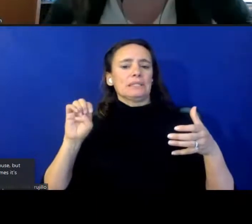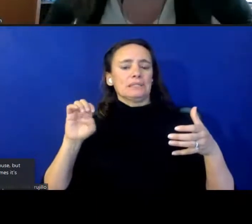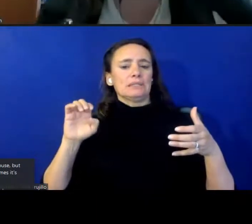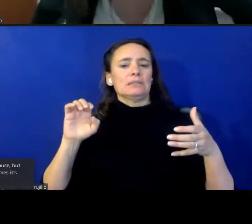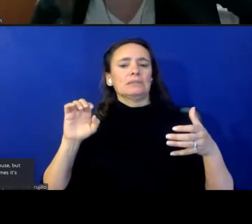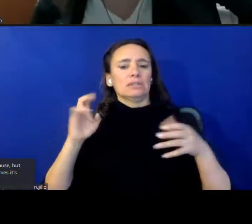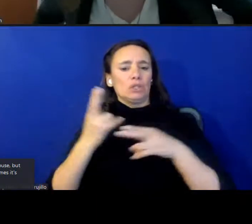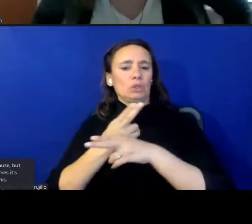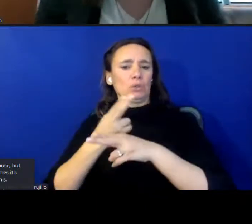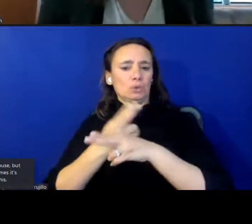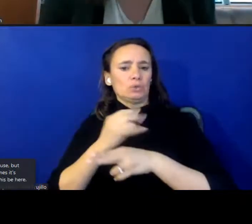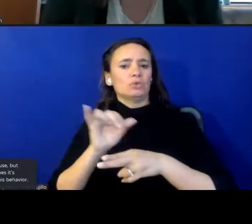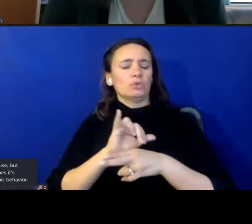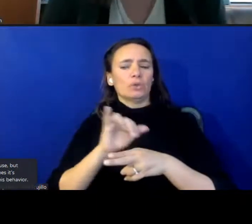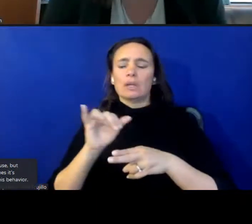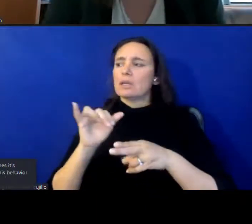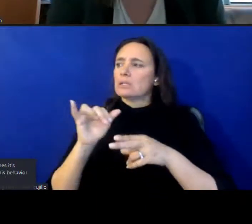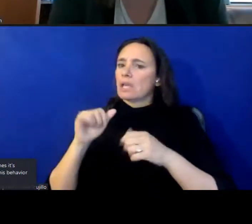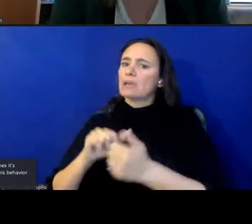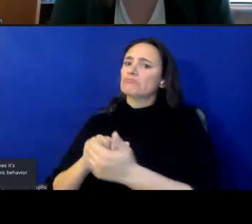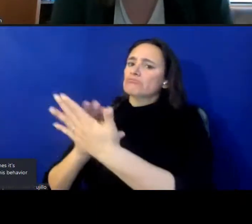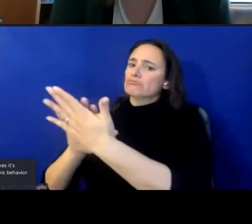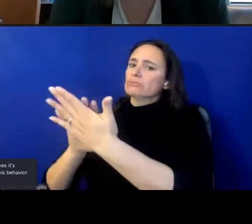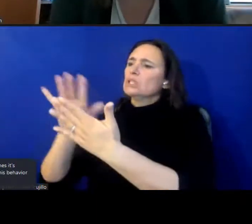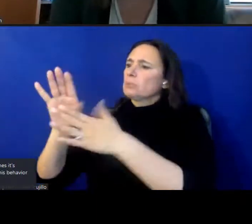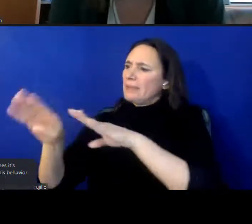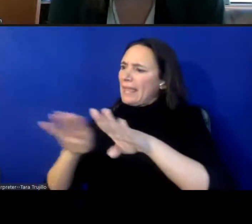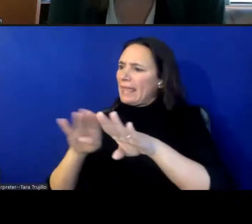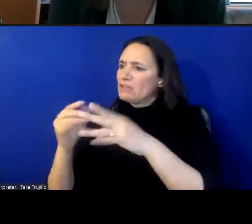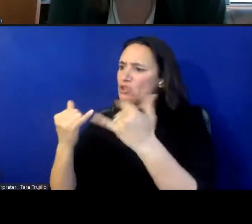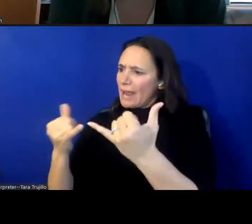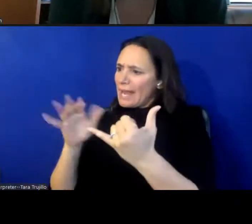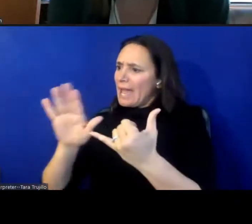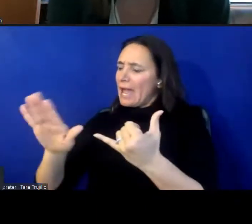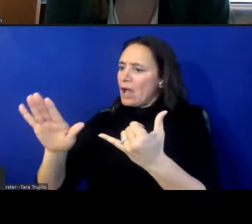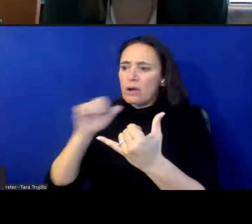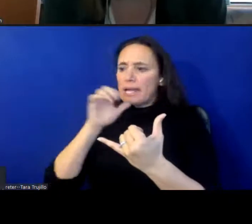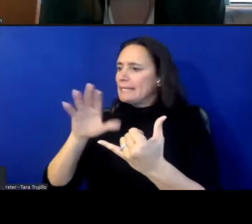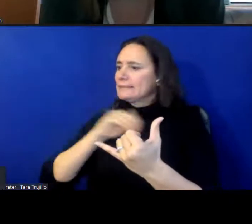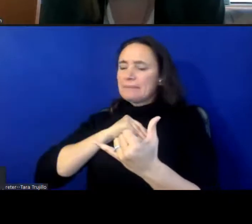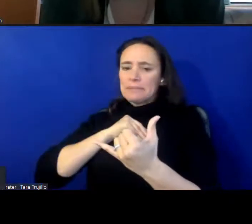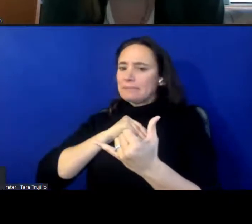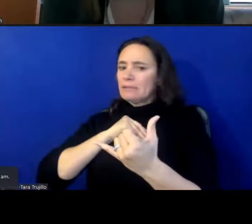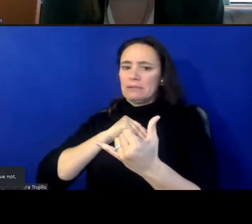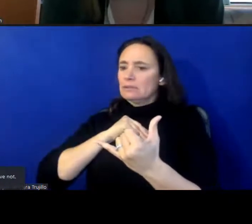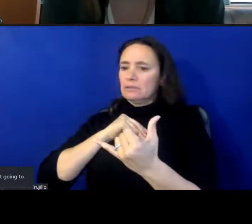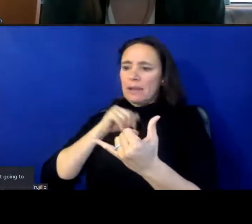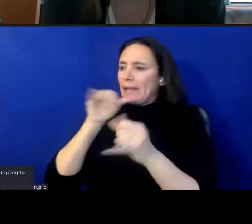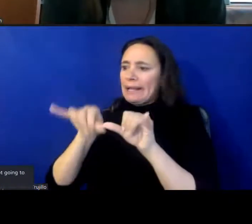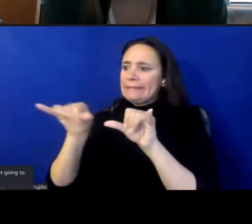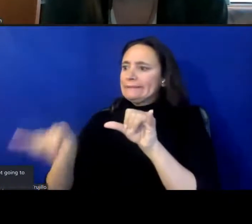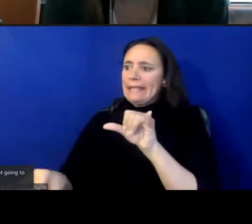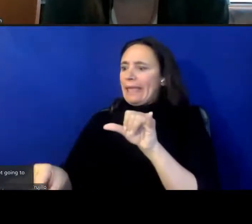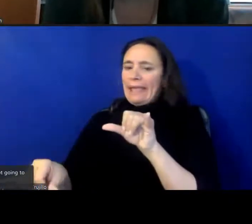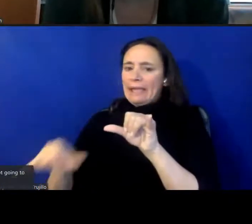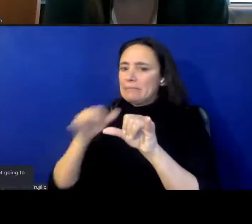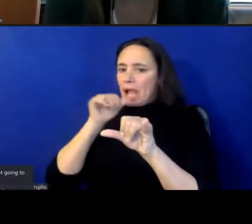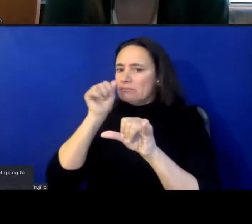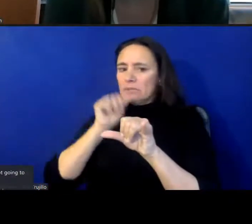saying, this behavior right now, what you are doing right now is unacceptable, and I am not going to tolerate